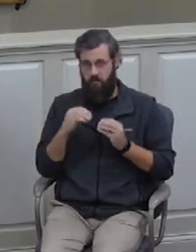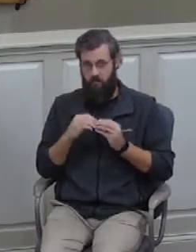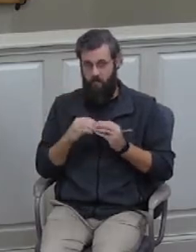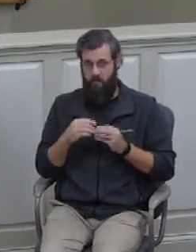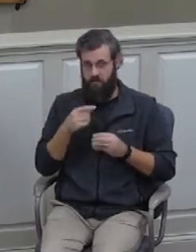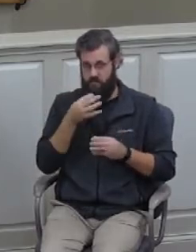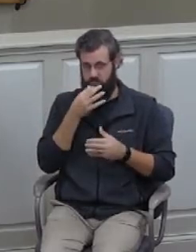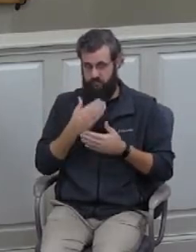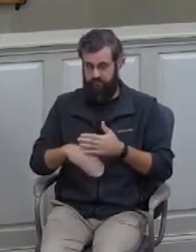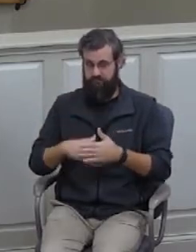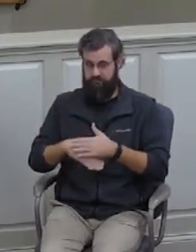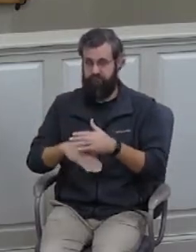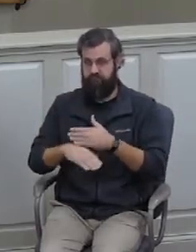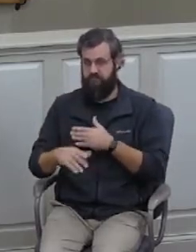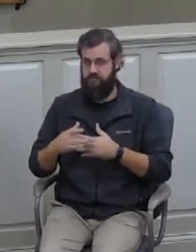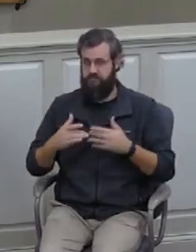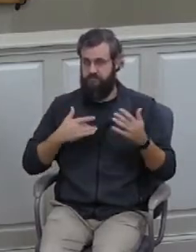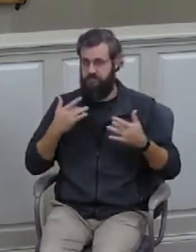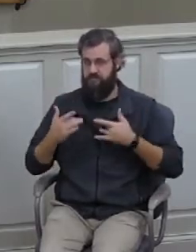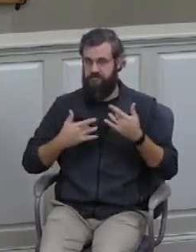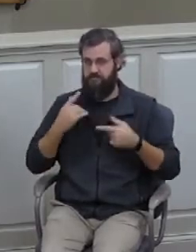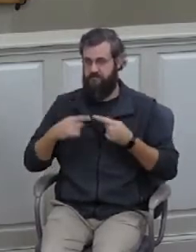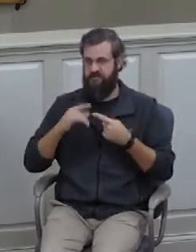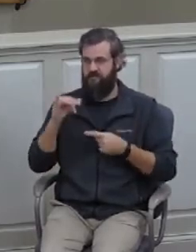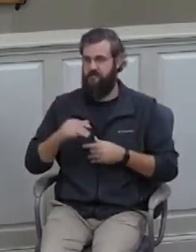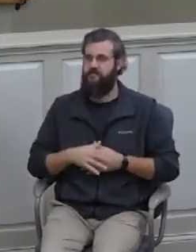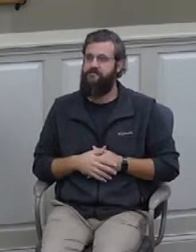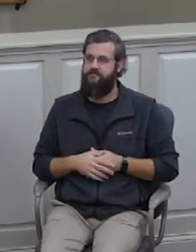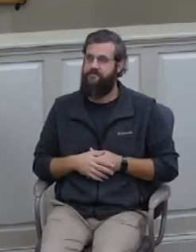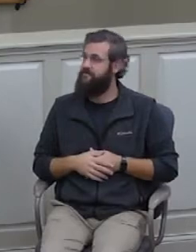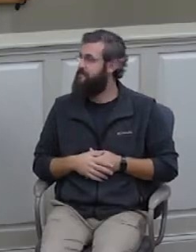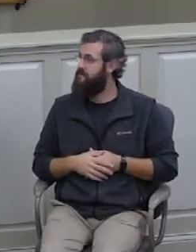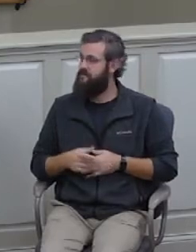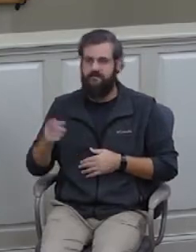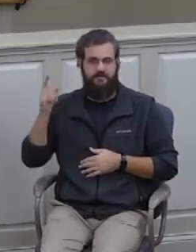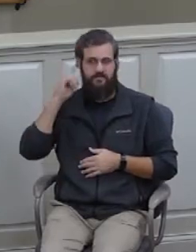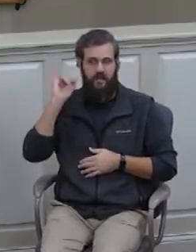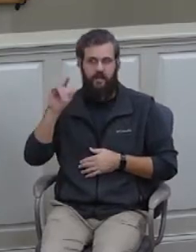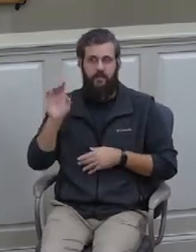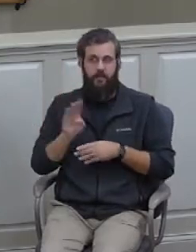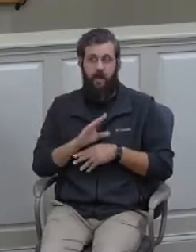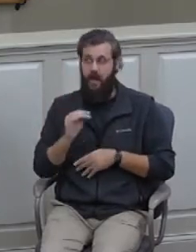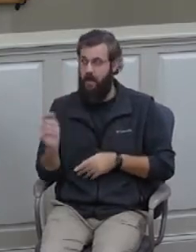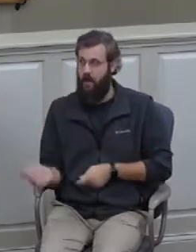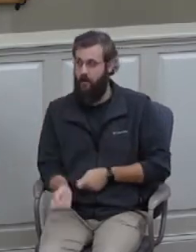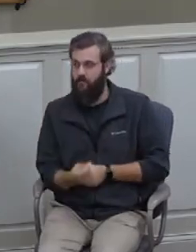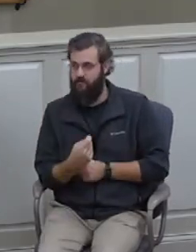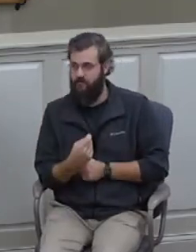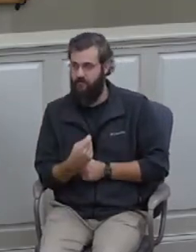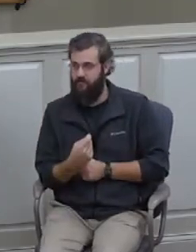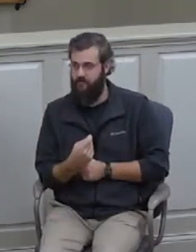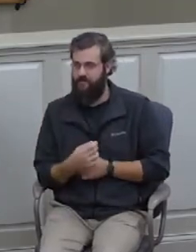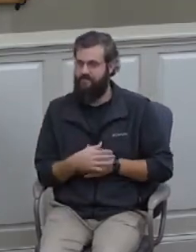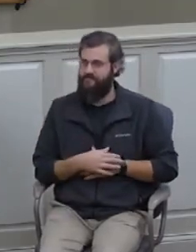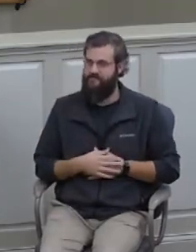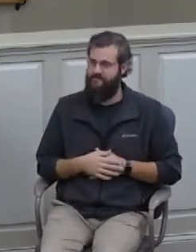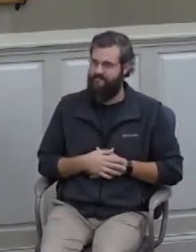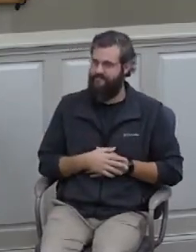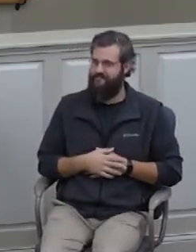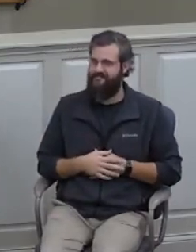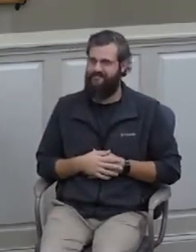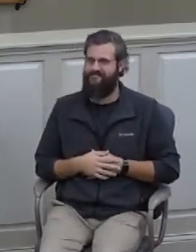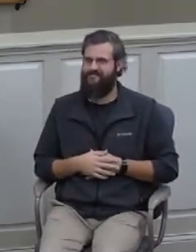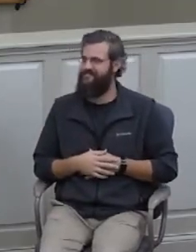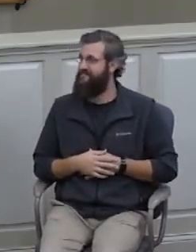And so we're excited about all that. Yeah. Sounds like you're going to be And busy. golf. And golf. And